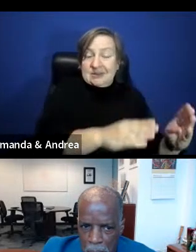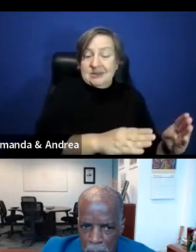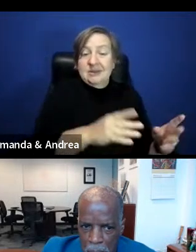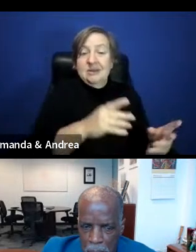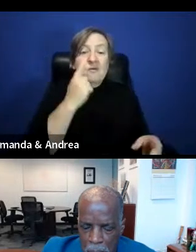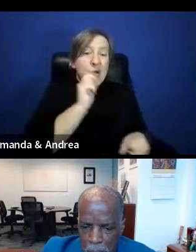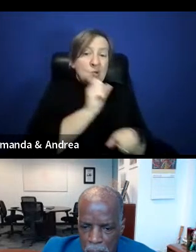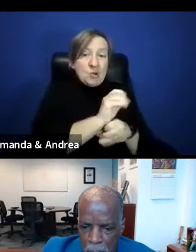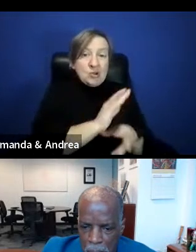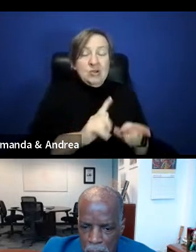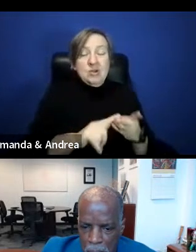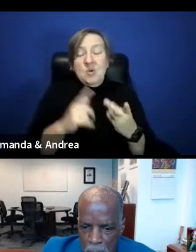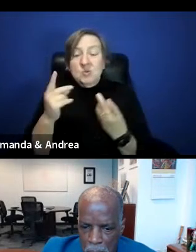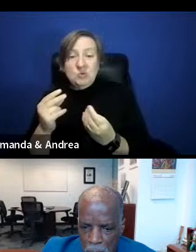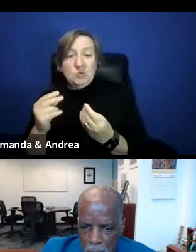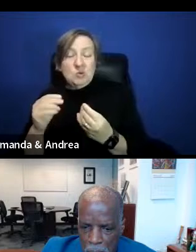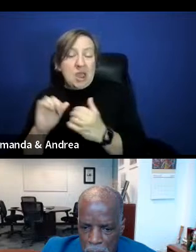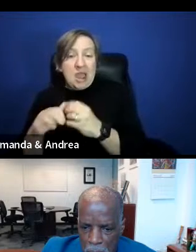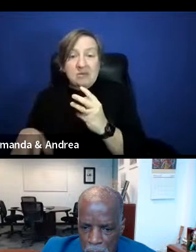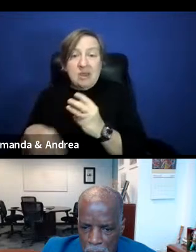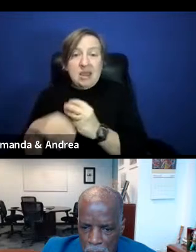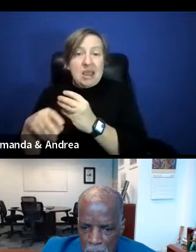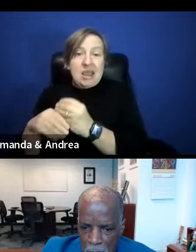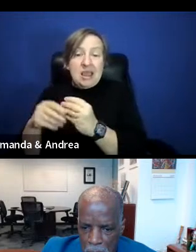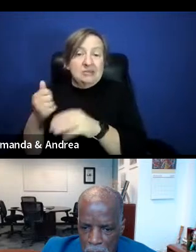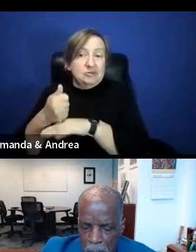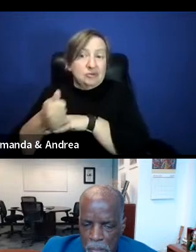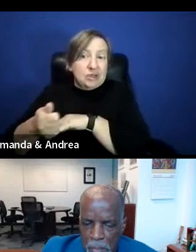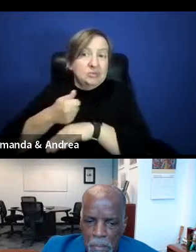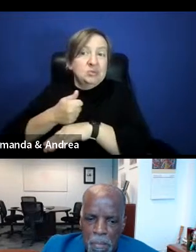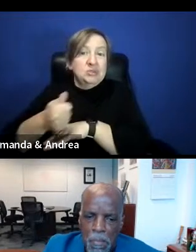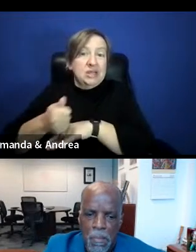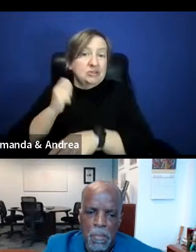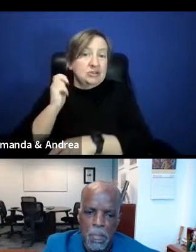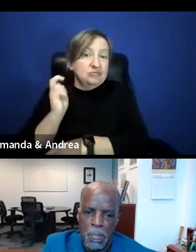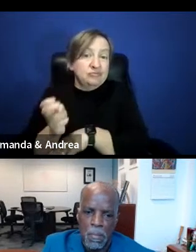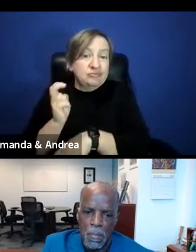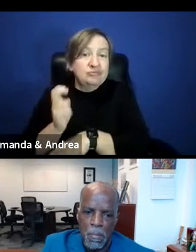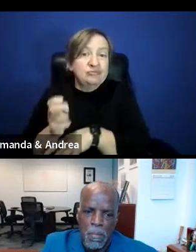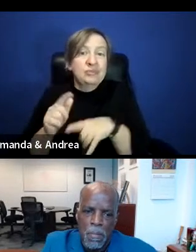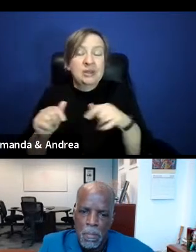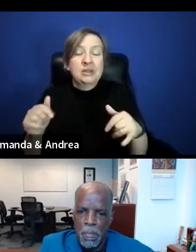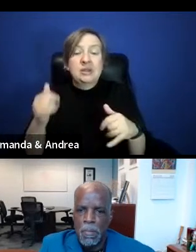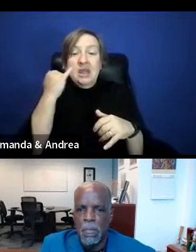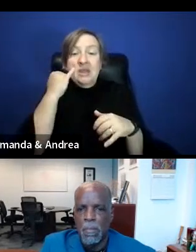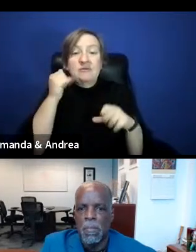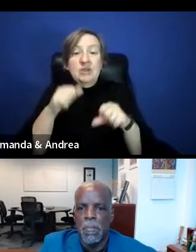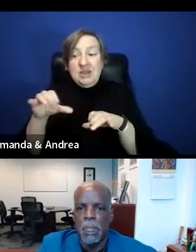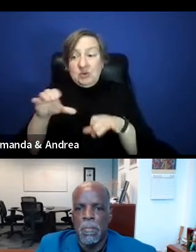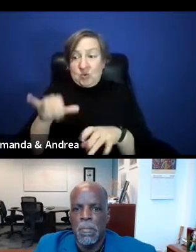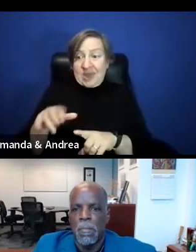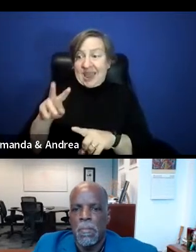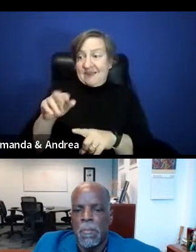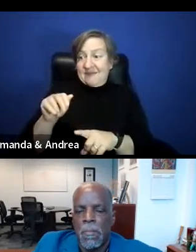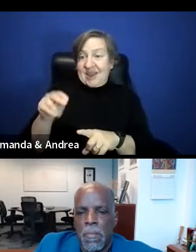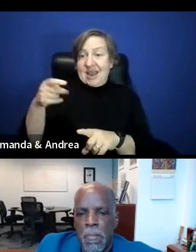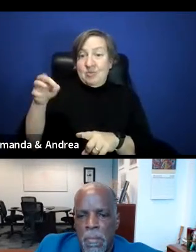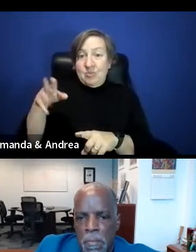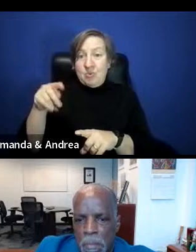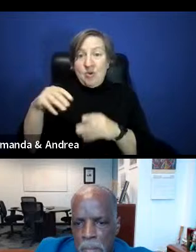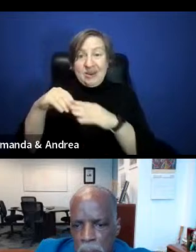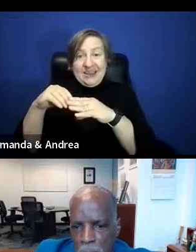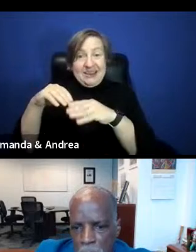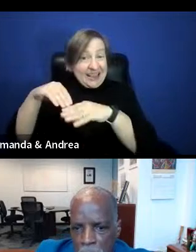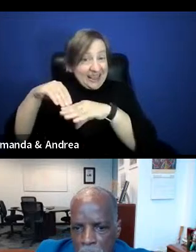of transportation. If you can do what was done in Vanport in less than a